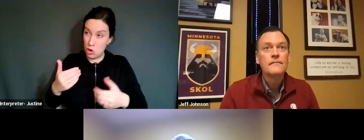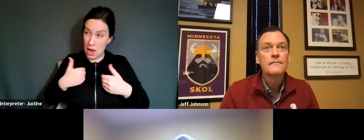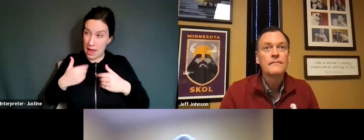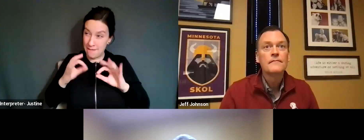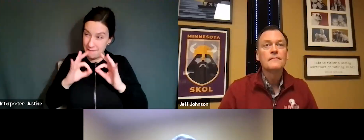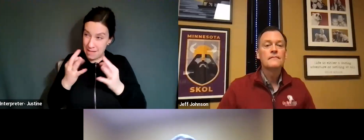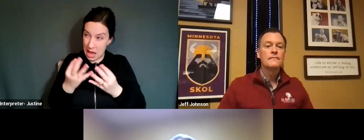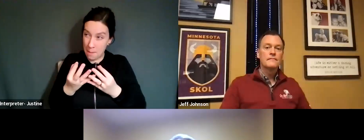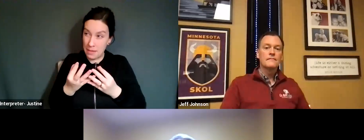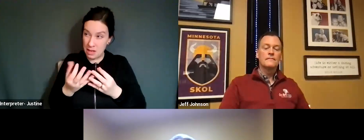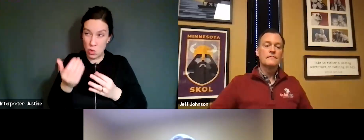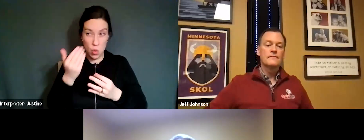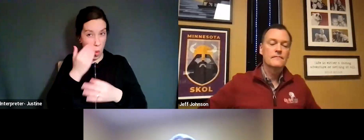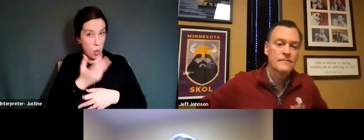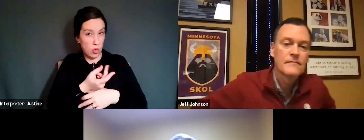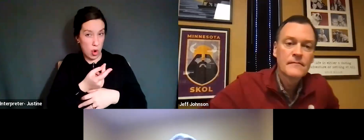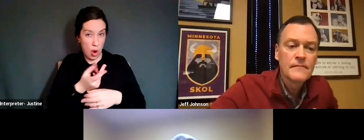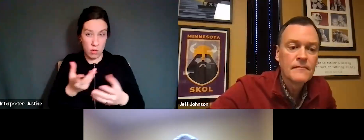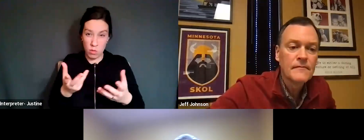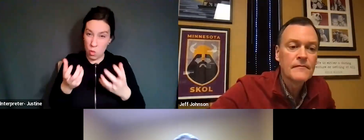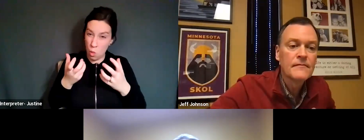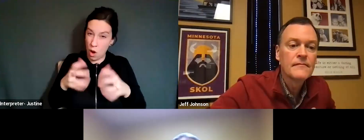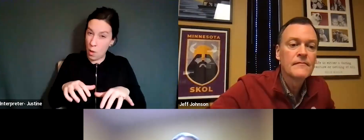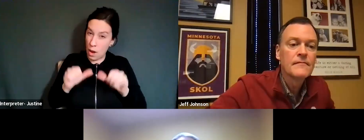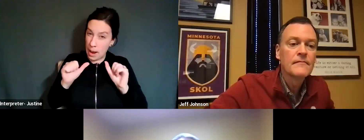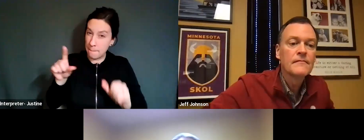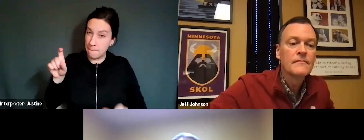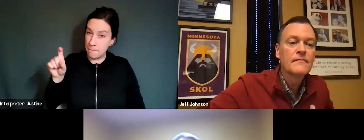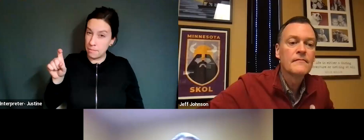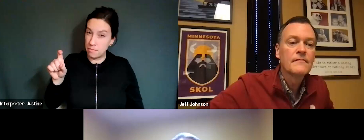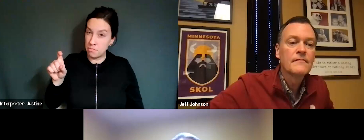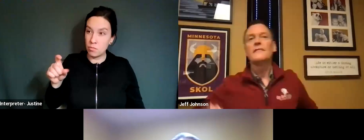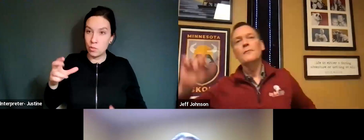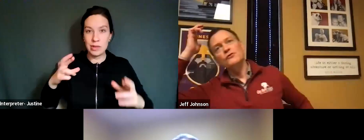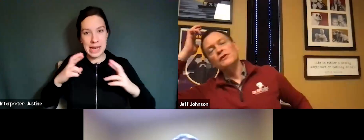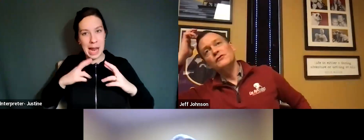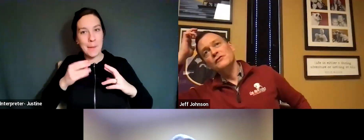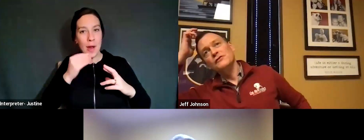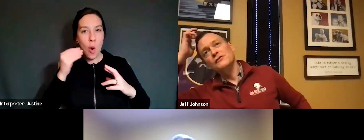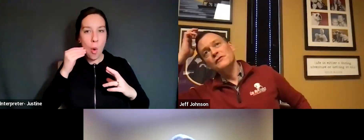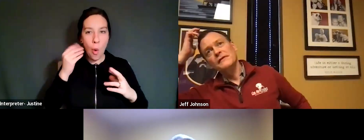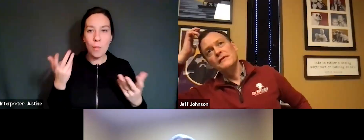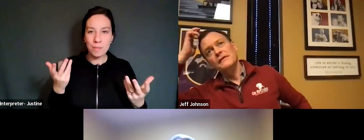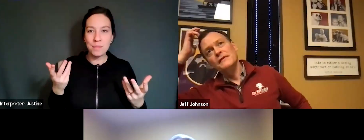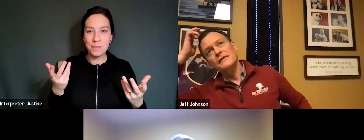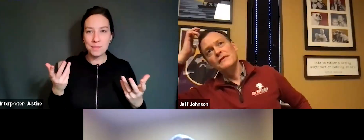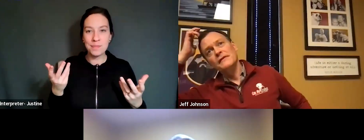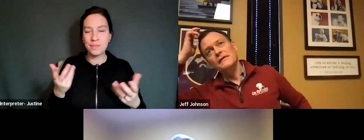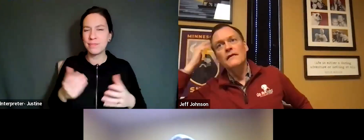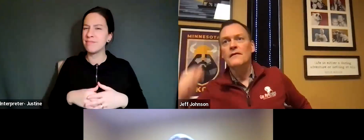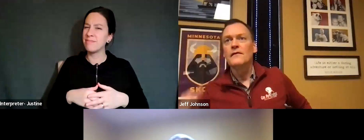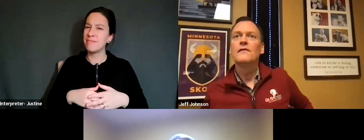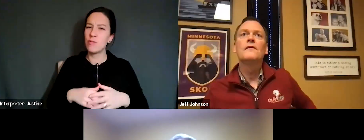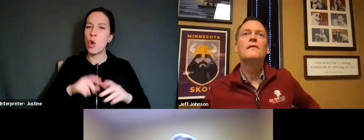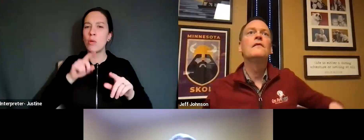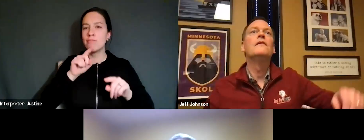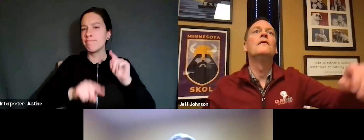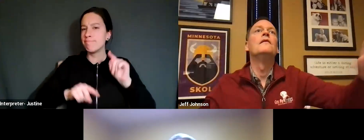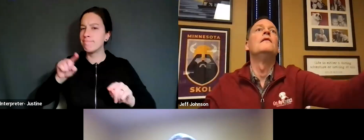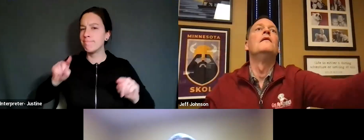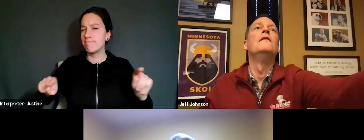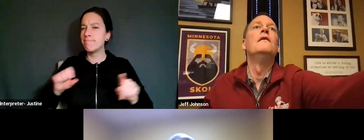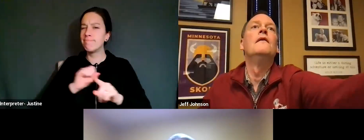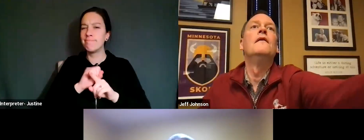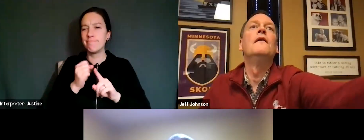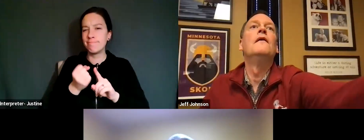that would like to adopt the dog and give it a retirement home? So every situation is a little bit different. We're always